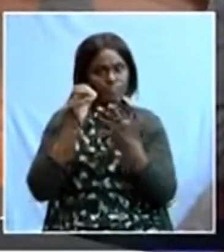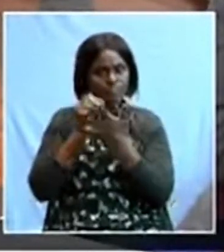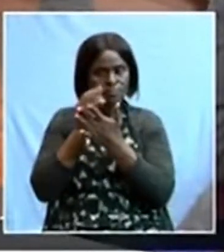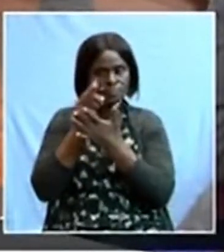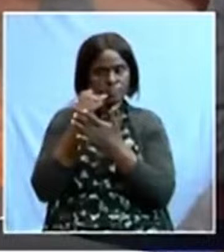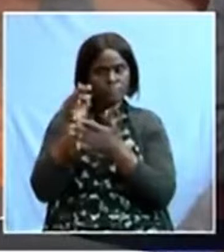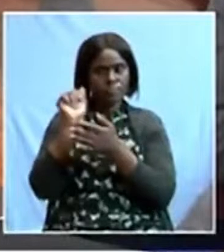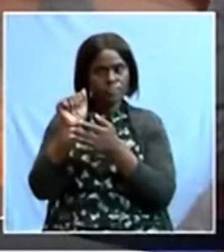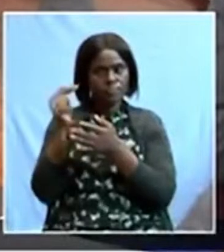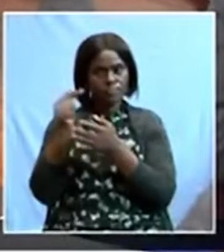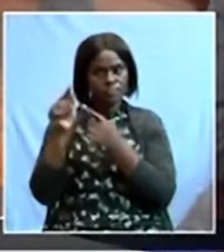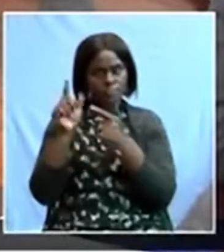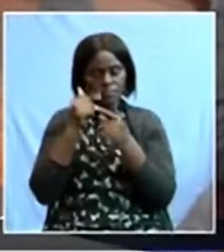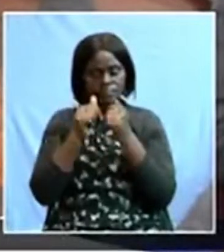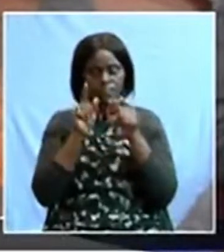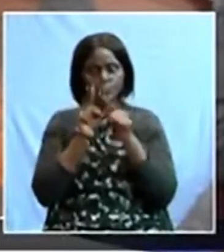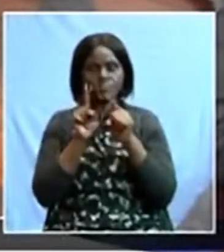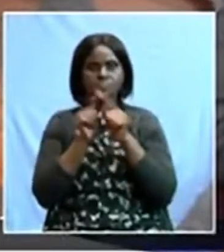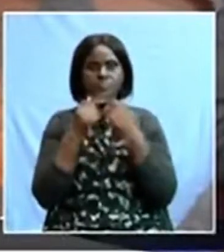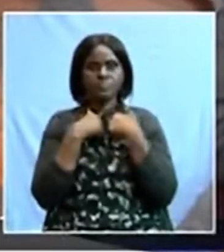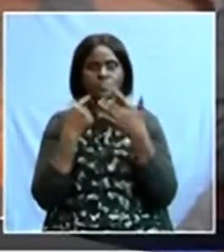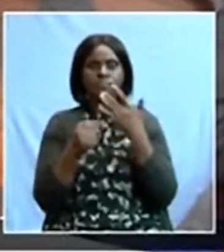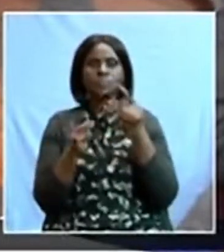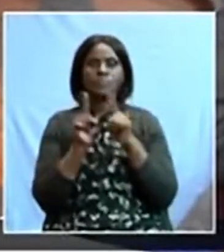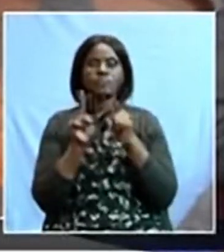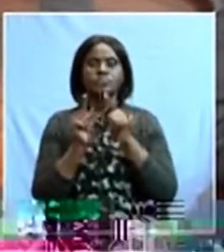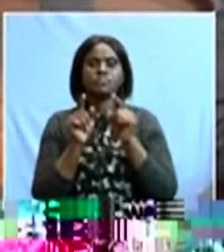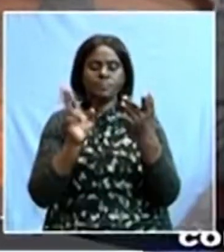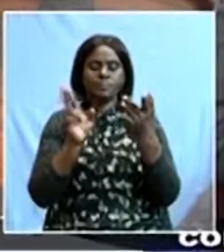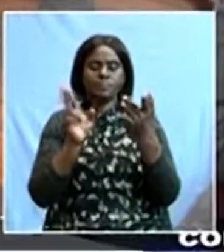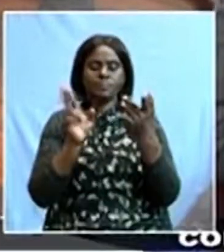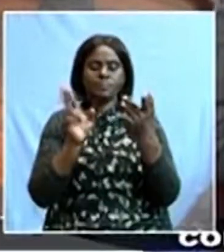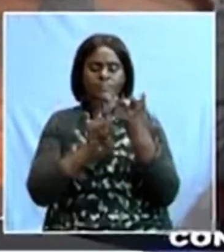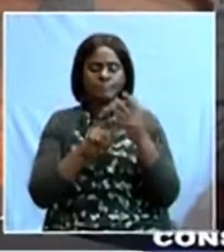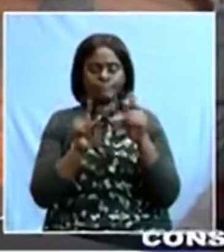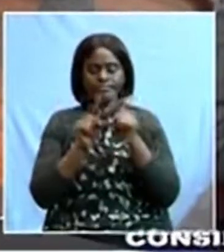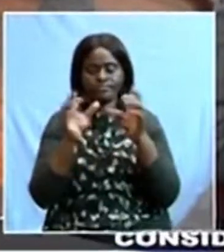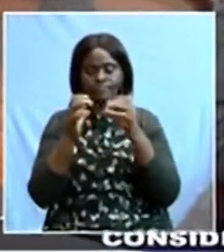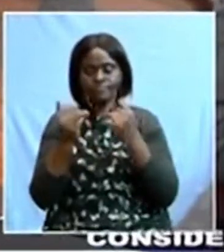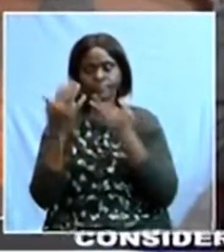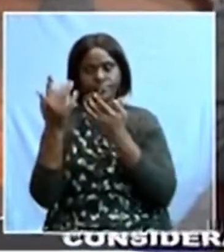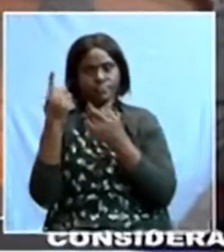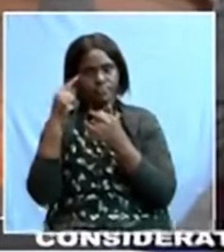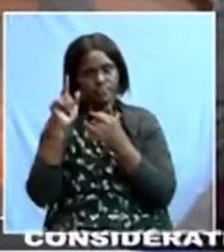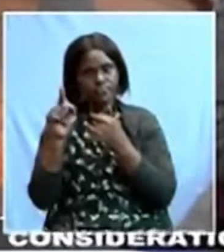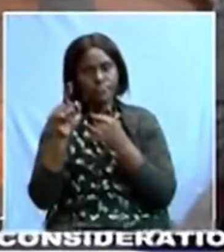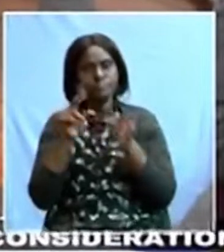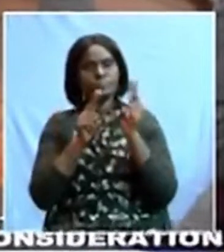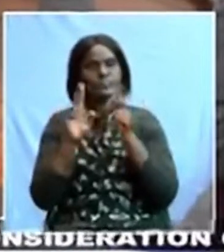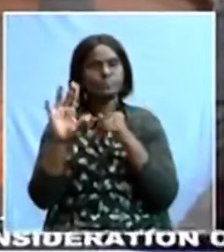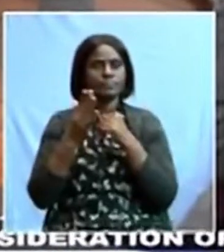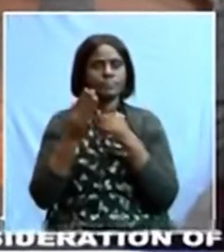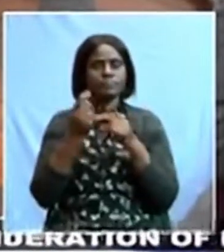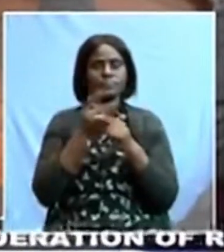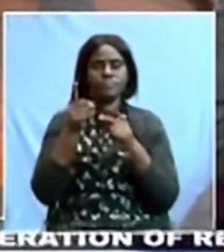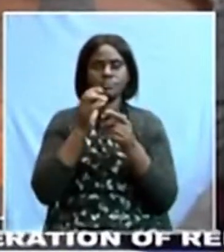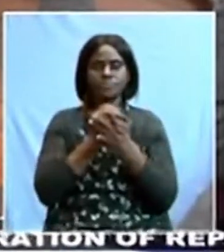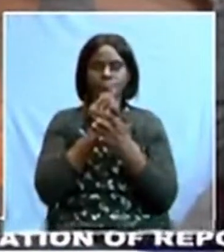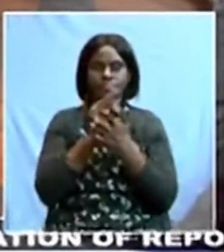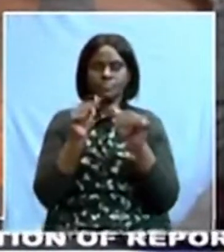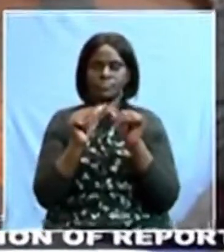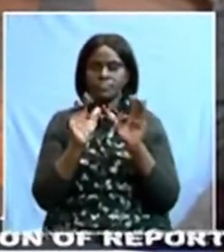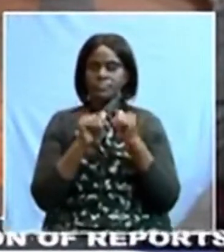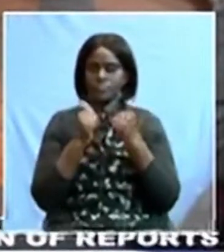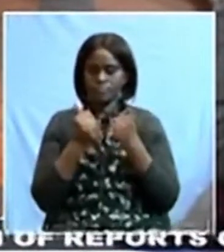the Auditor General, and they have since been restated, and the council is waiting for response from the Office of the Auditor